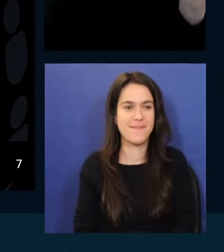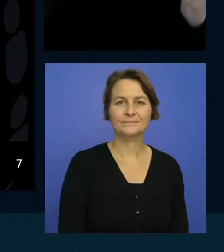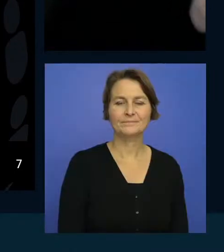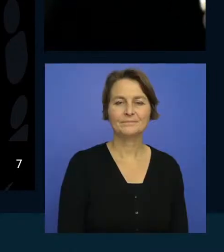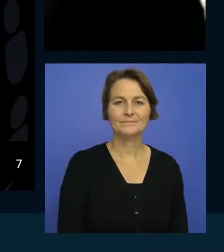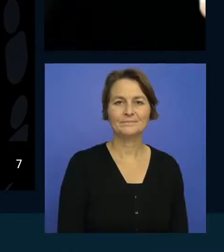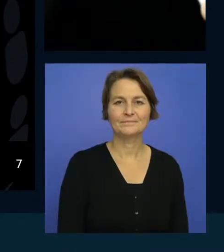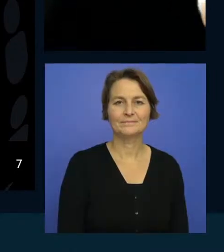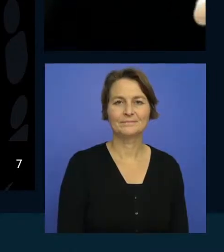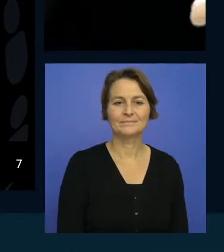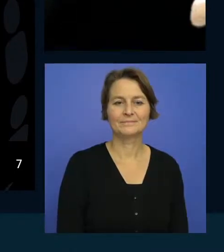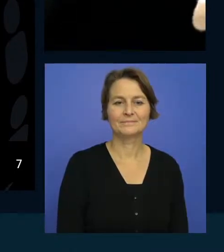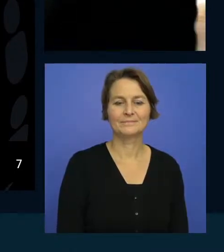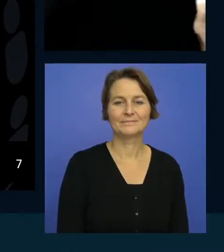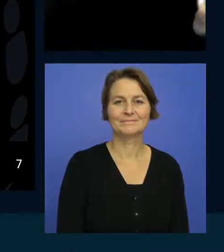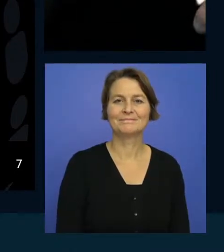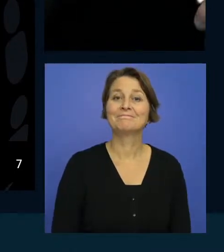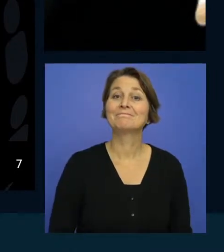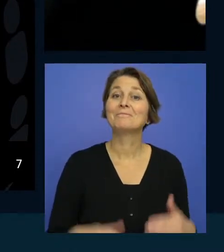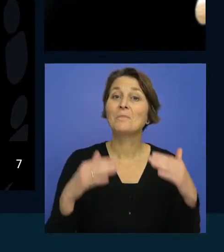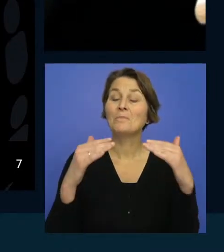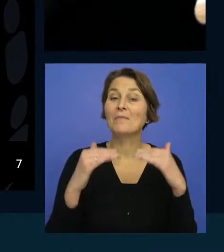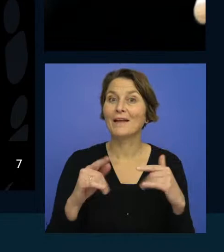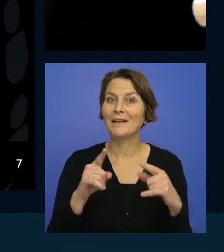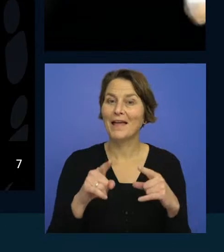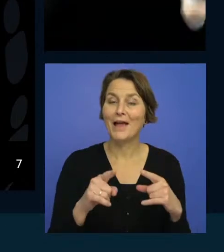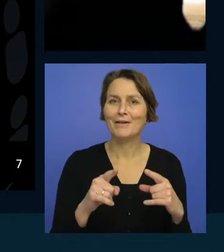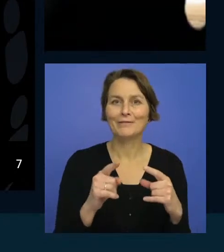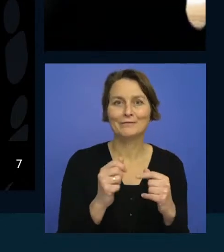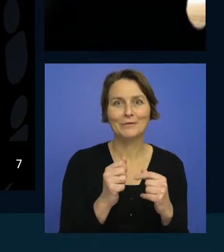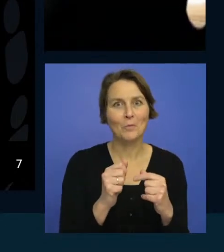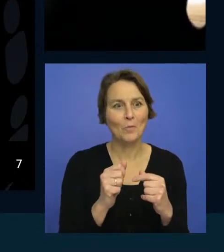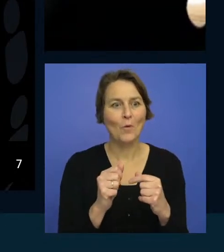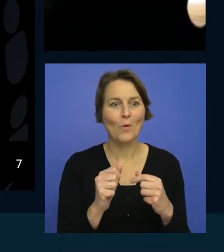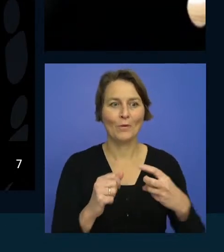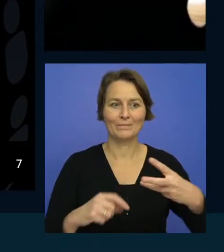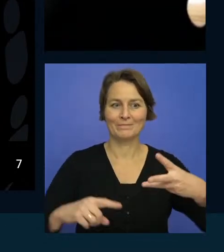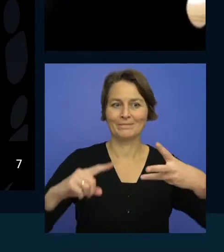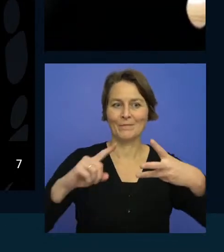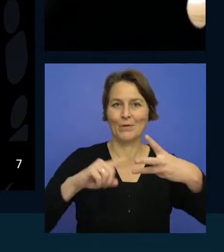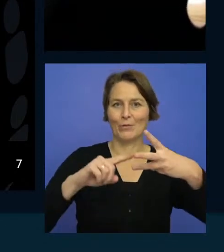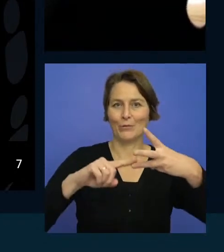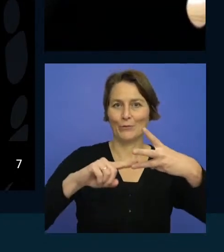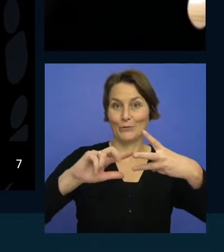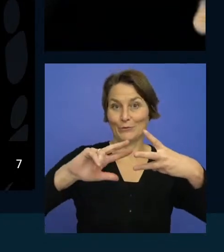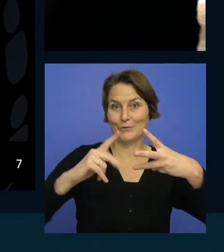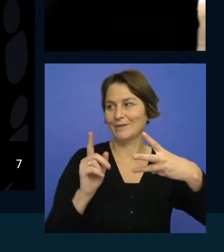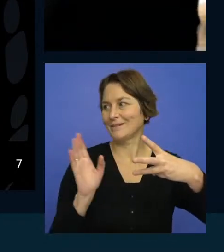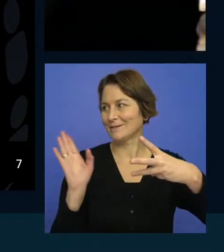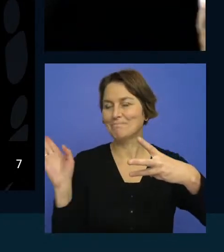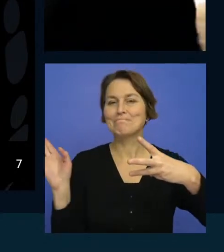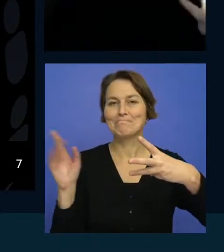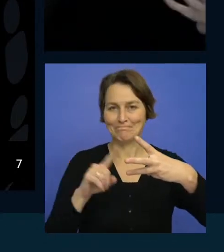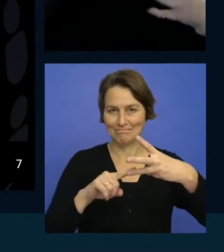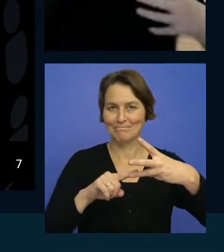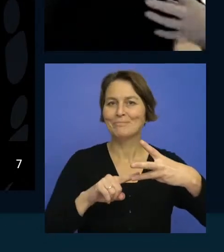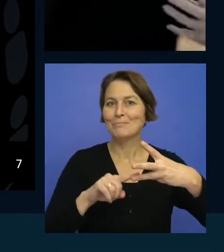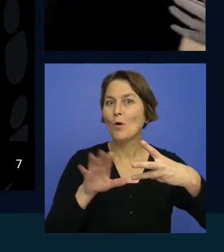which I don't think that many actually knows about, and that's the call quality dashboard. So if